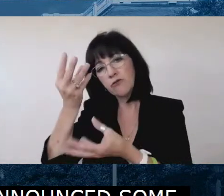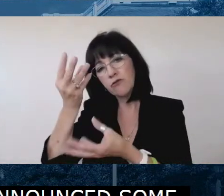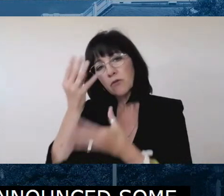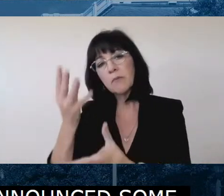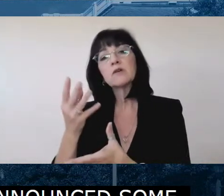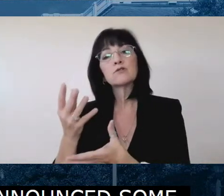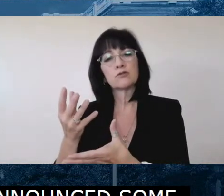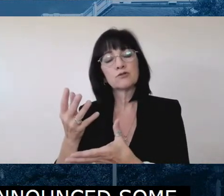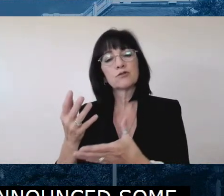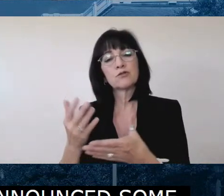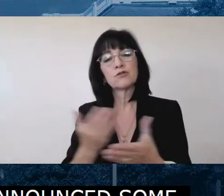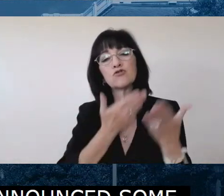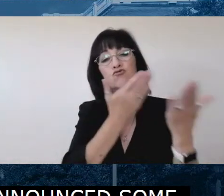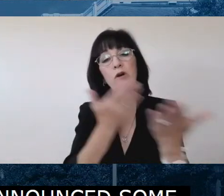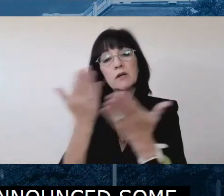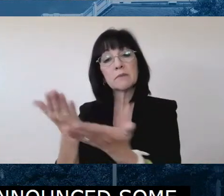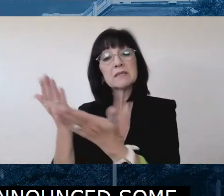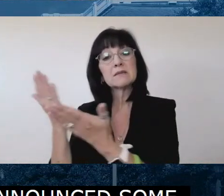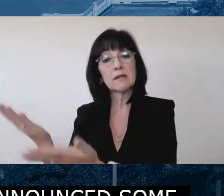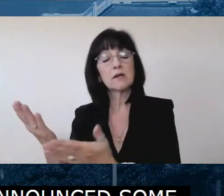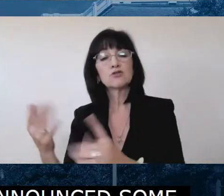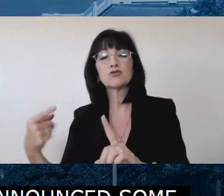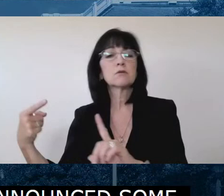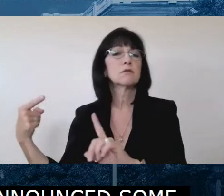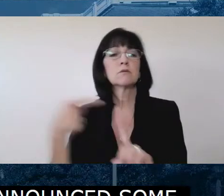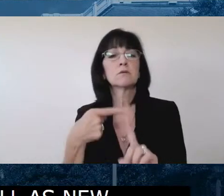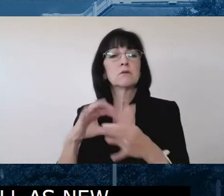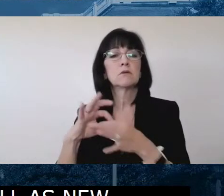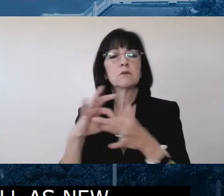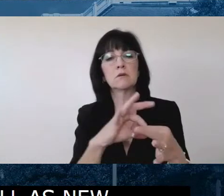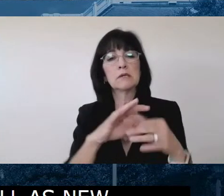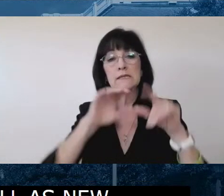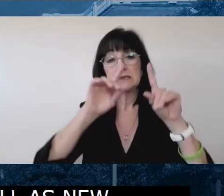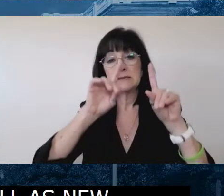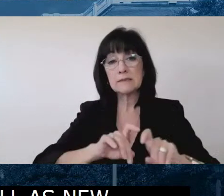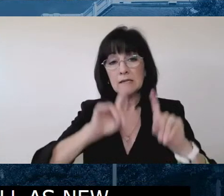new avenues or options for testing.